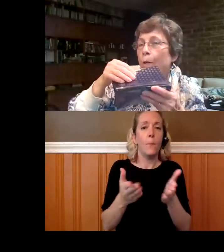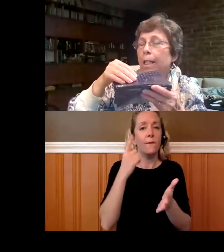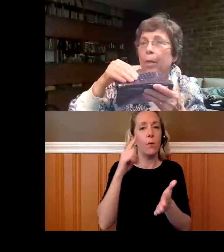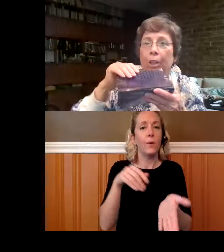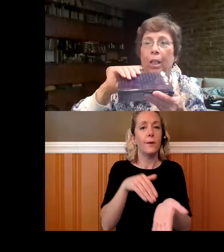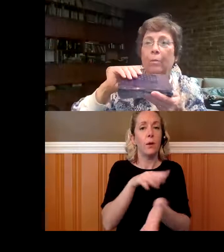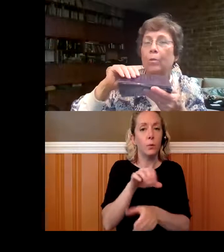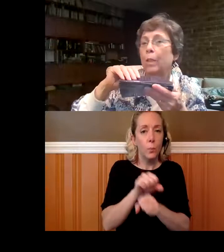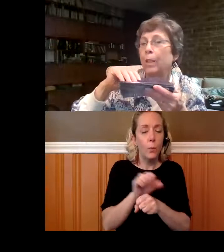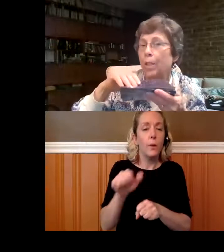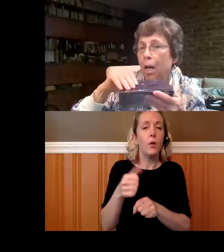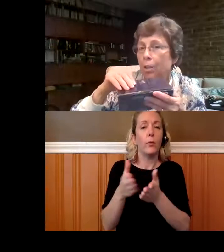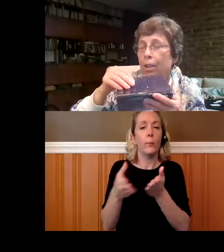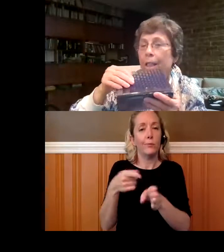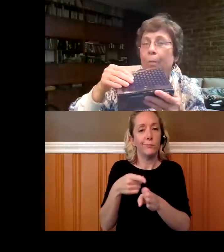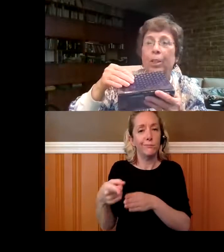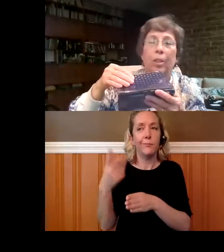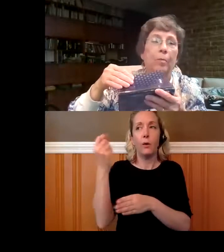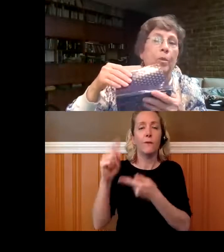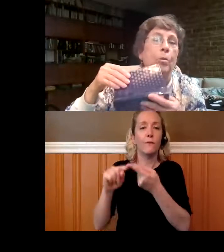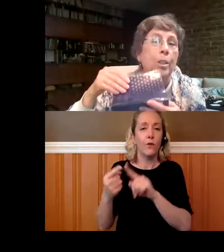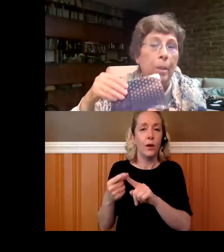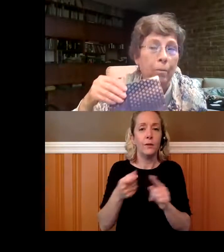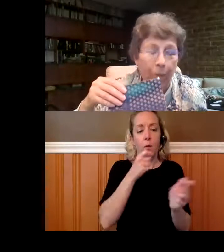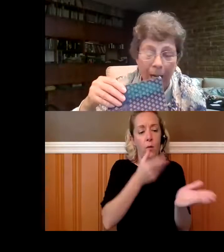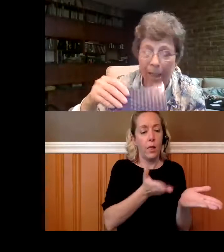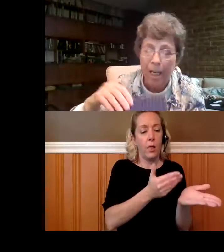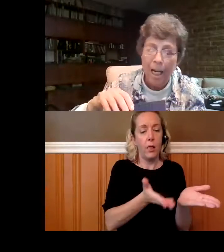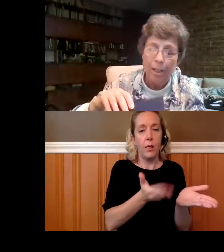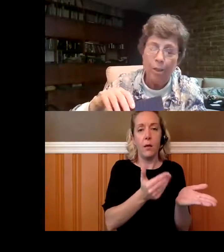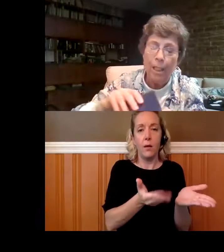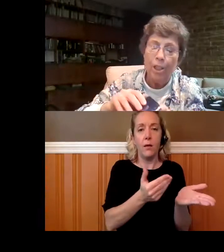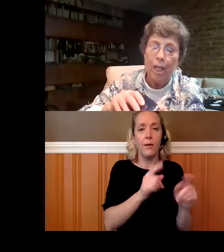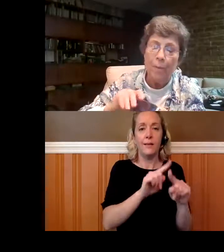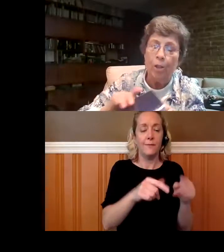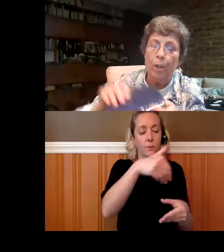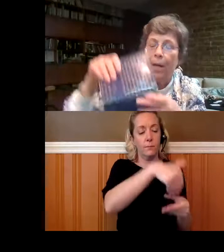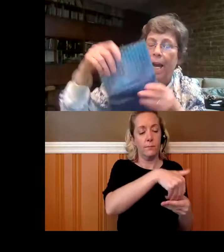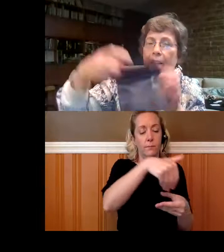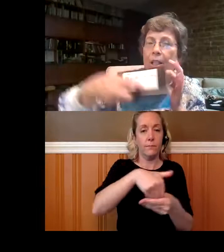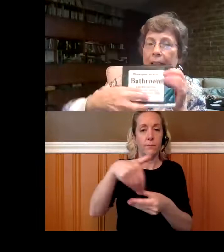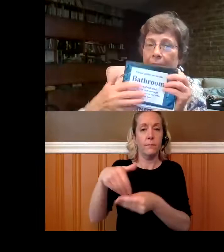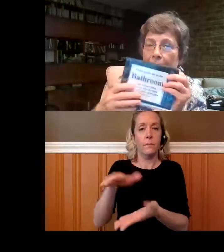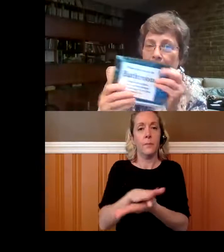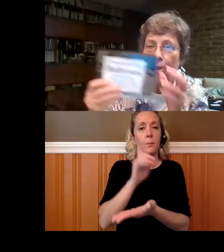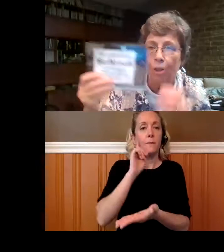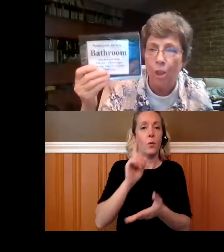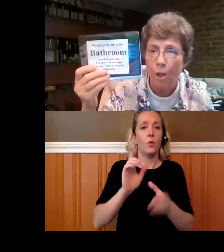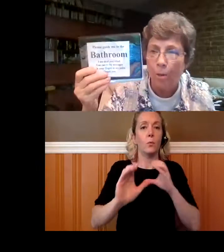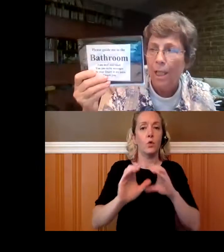their friend. And so each time they turn a page, it has another thing to show. This one says, please guide me to the bathroom.